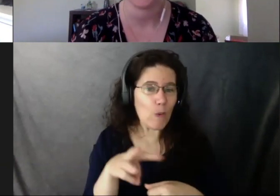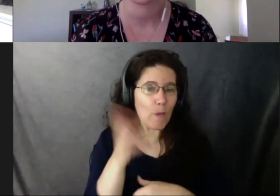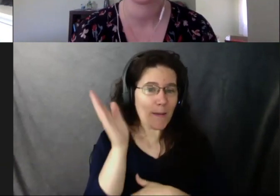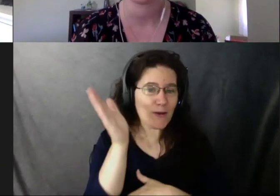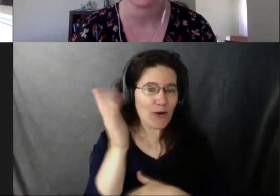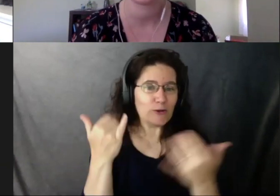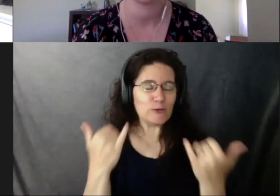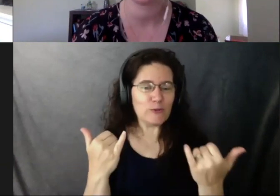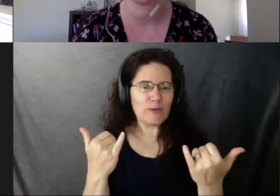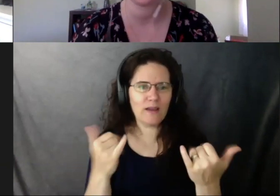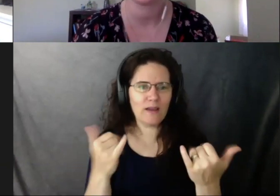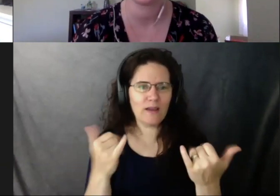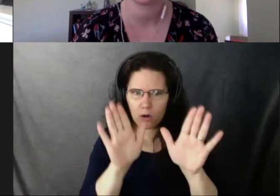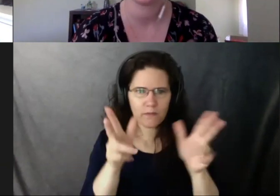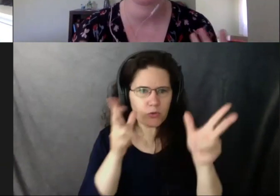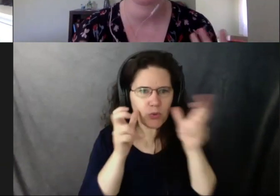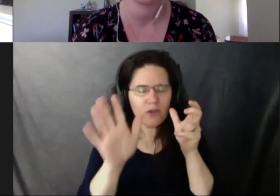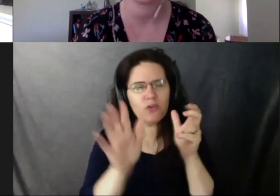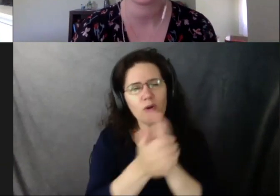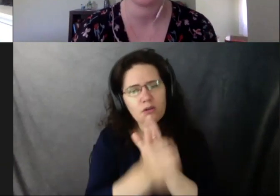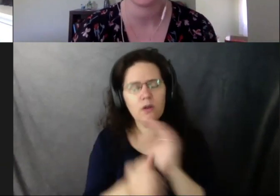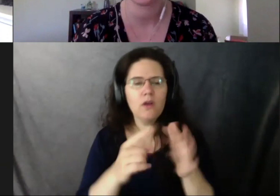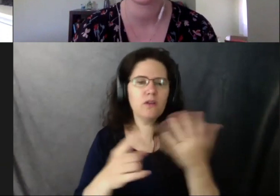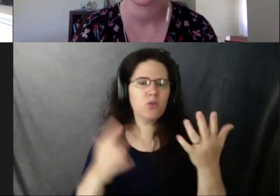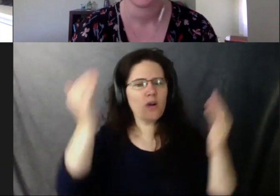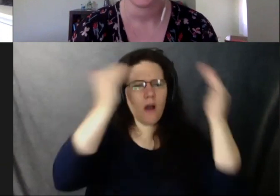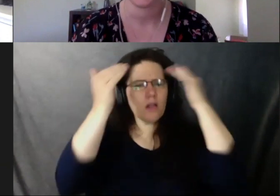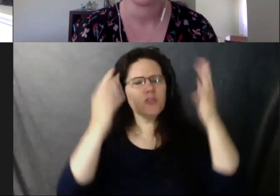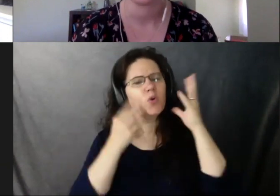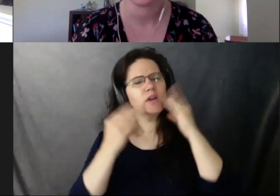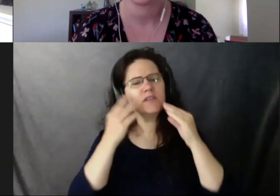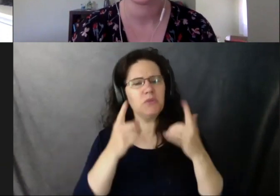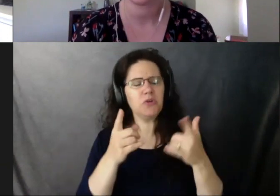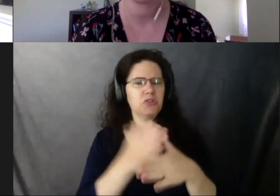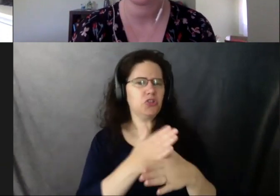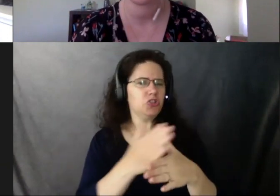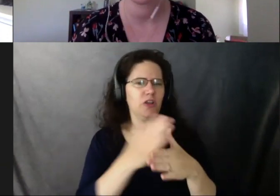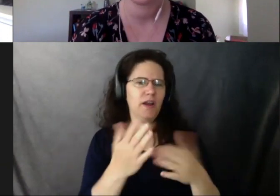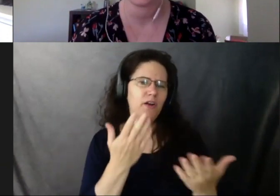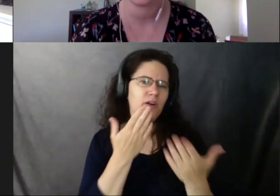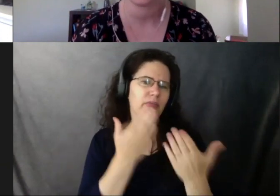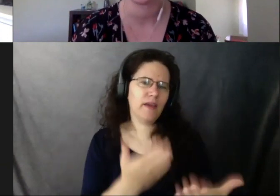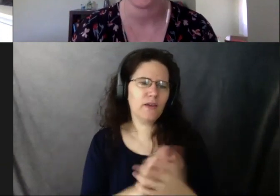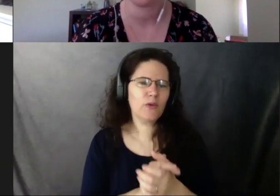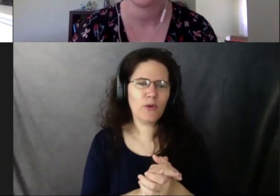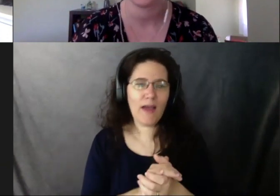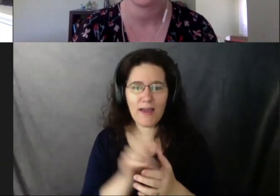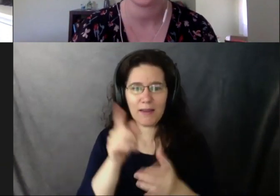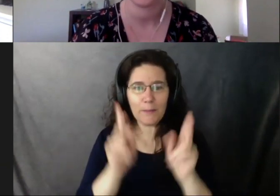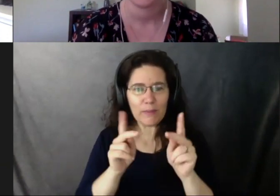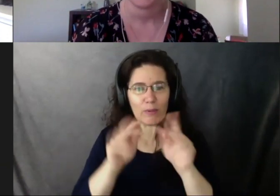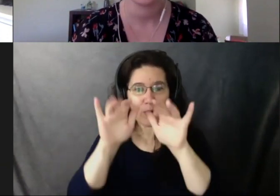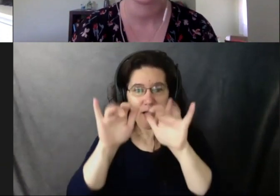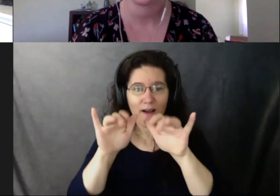your expertise and your knowledge and about your experience, and to hear from all of you attending as well. Thank you